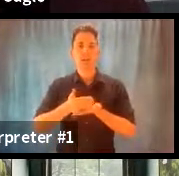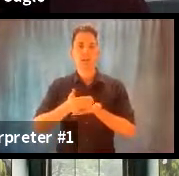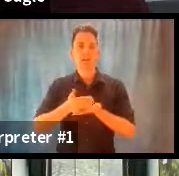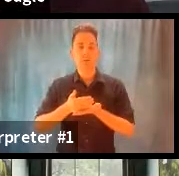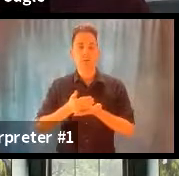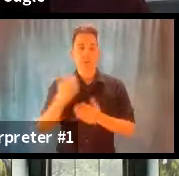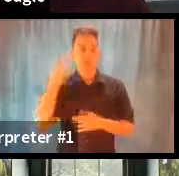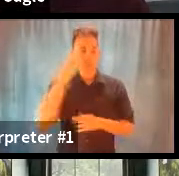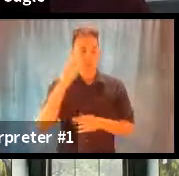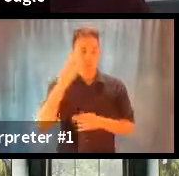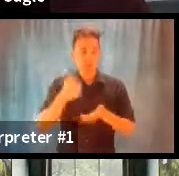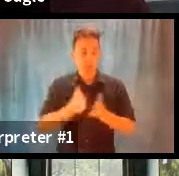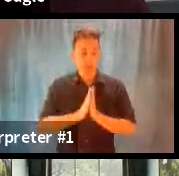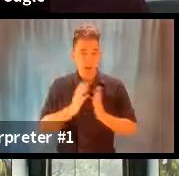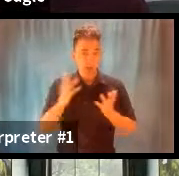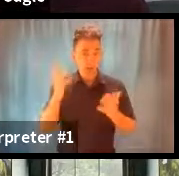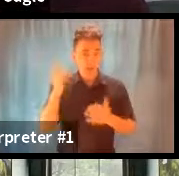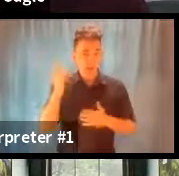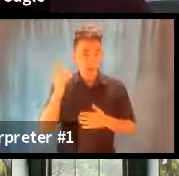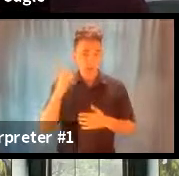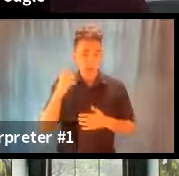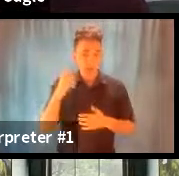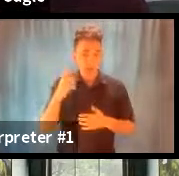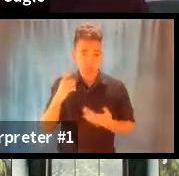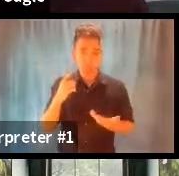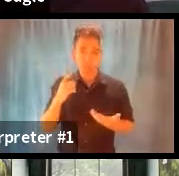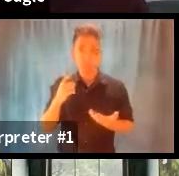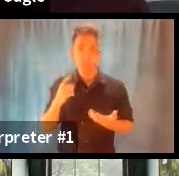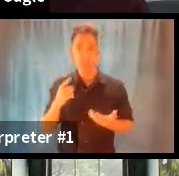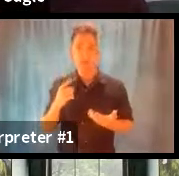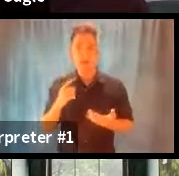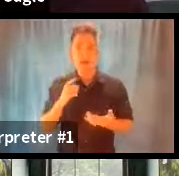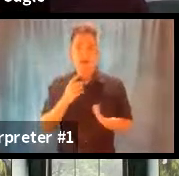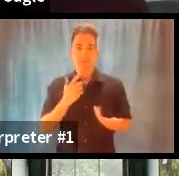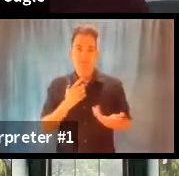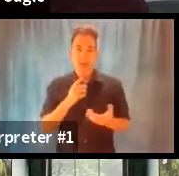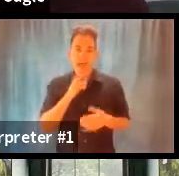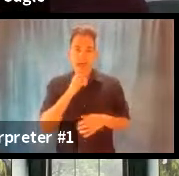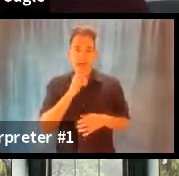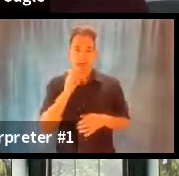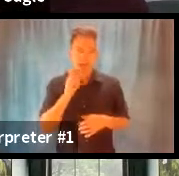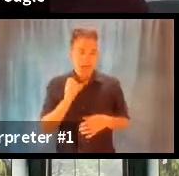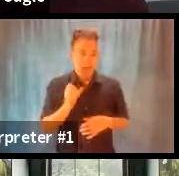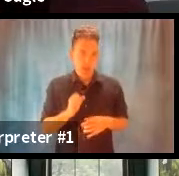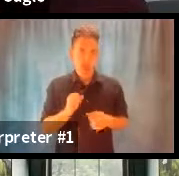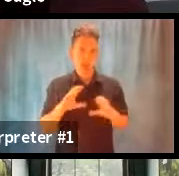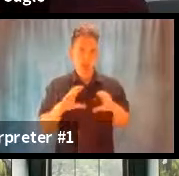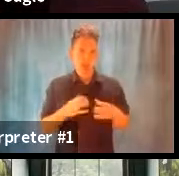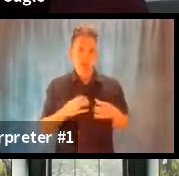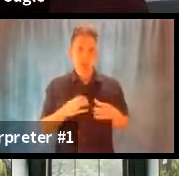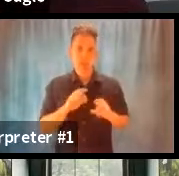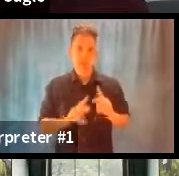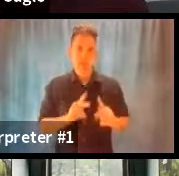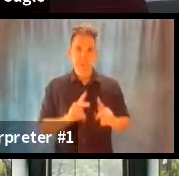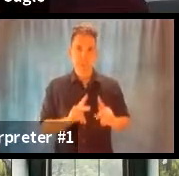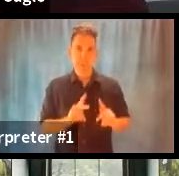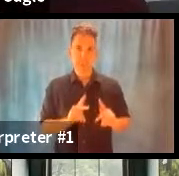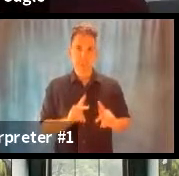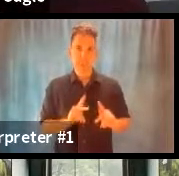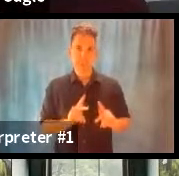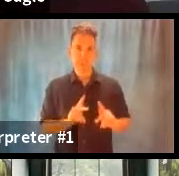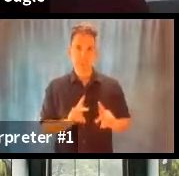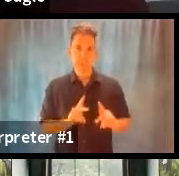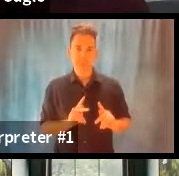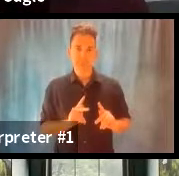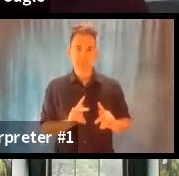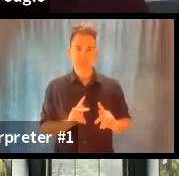of the aging population. A lot of the money is going to a